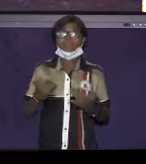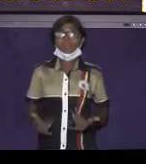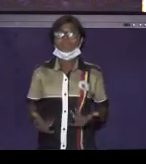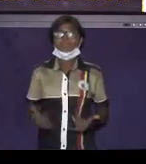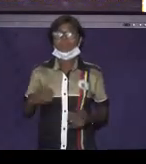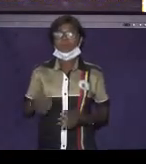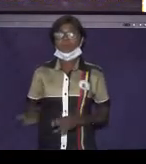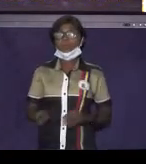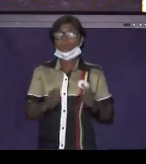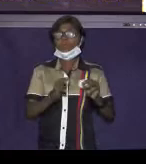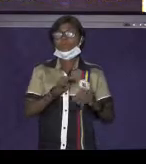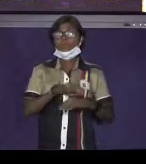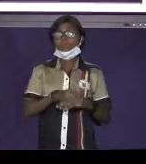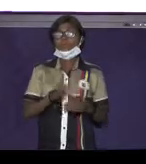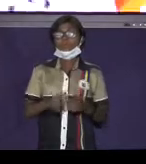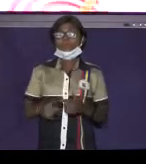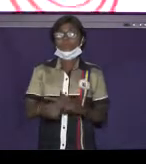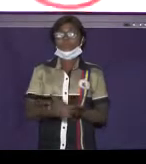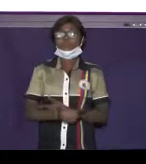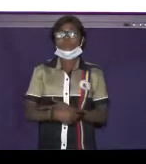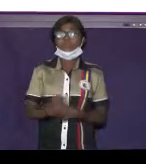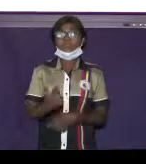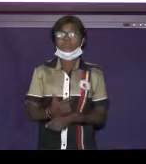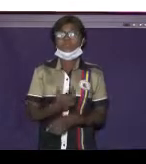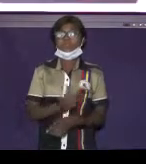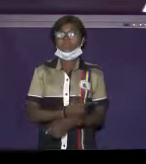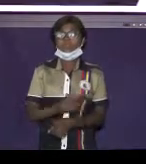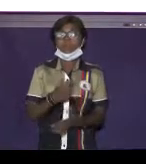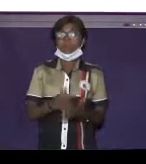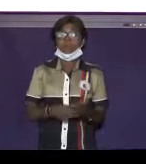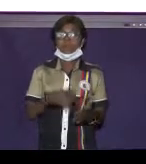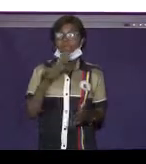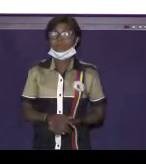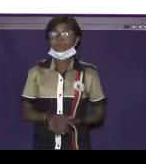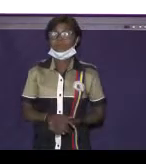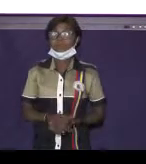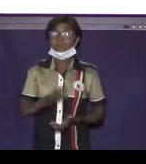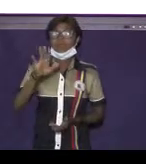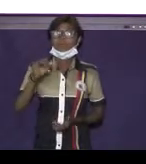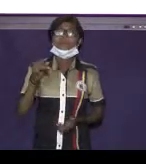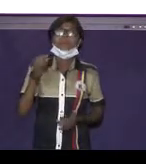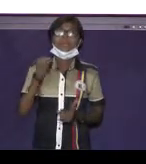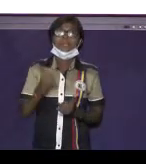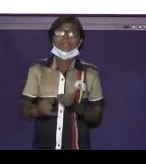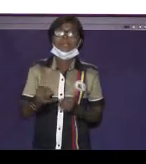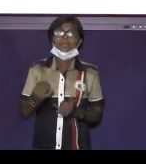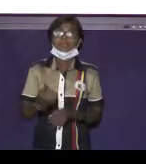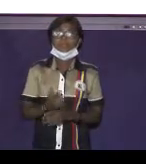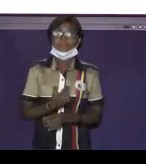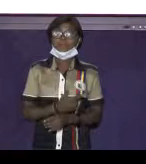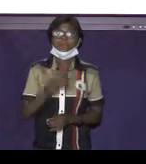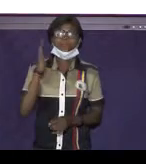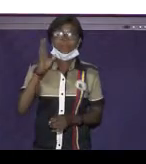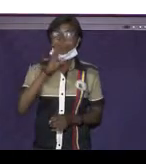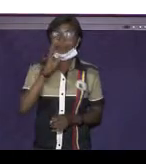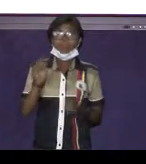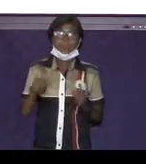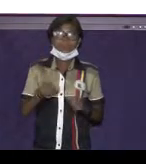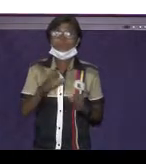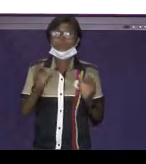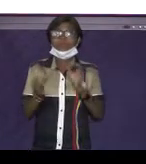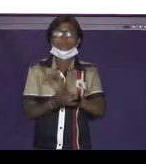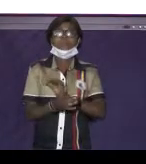Now we move on to today's lesson. But what are the learning objectives? By the end of the lesson, we should be able to